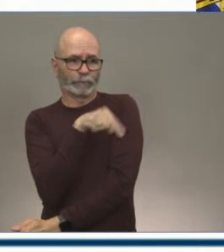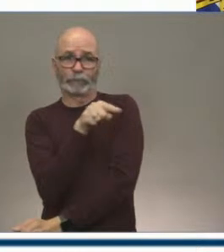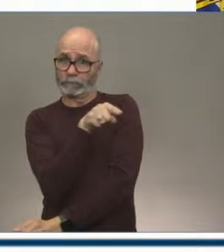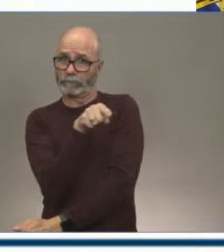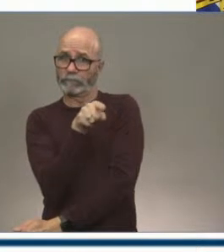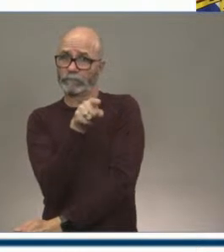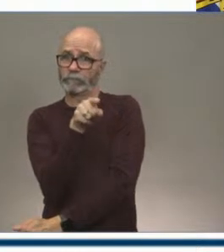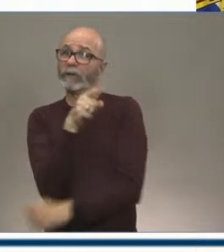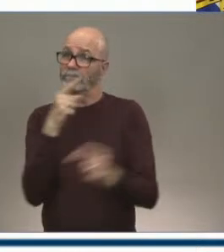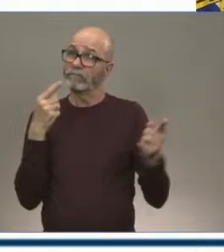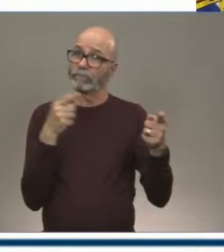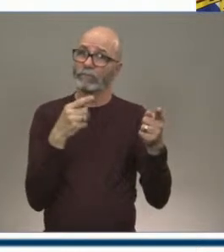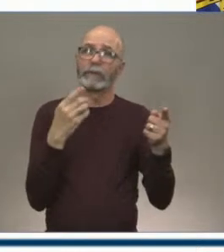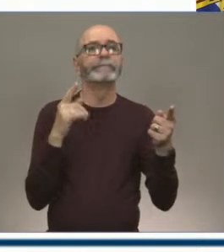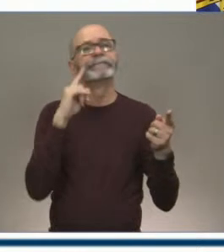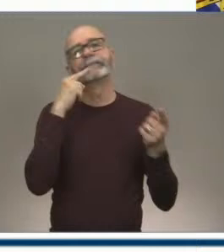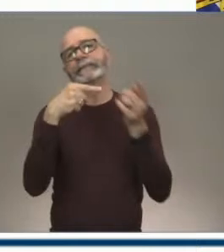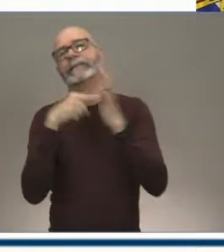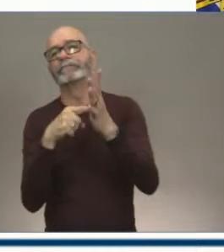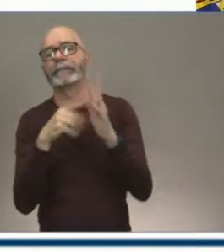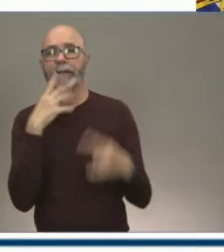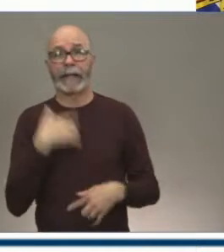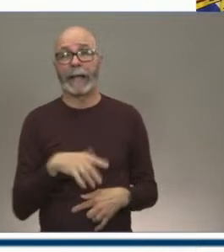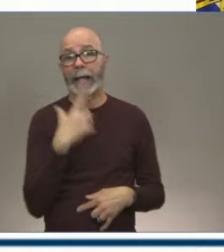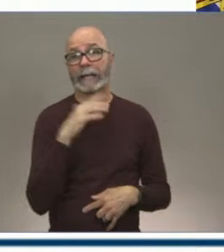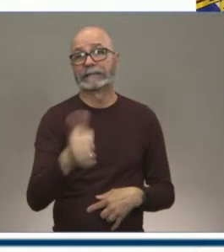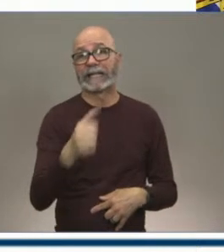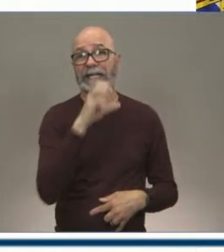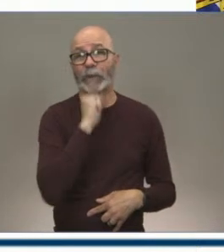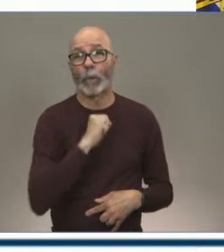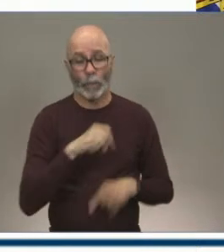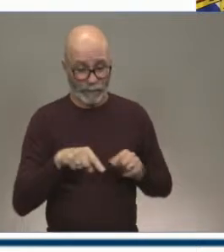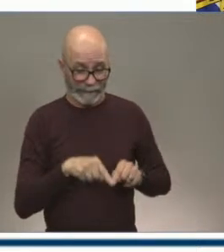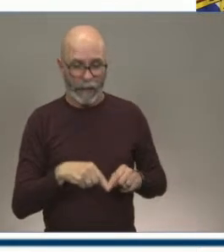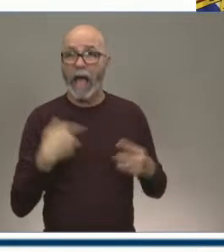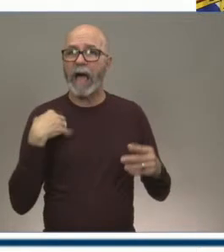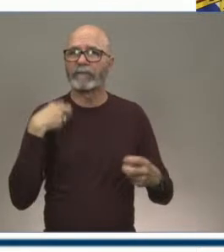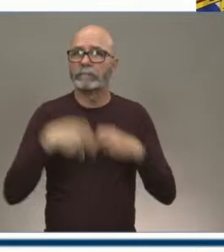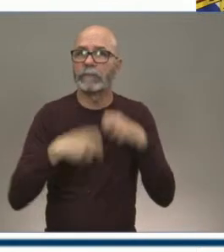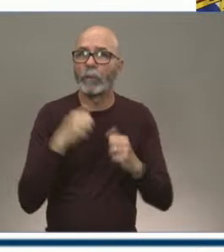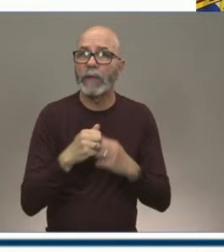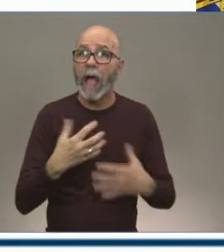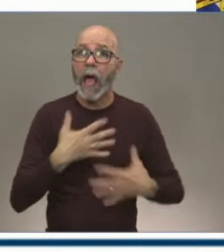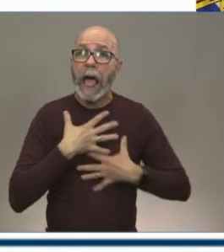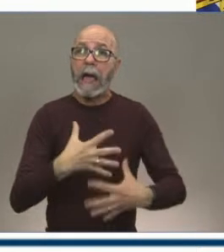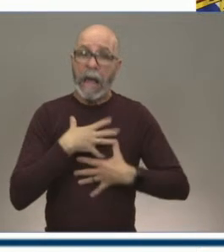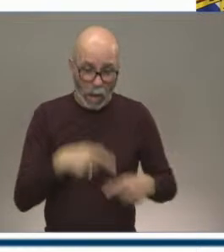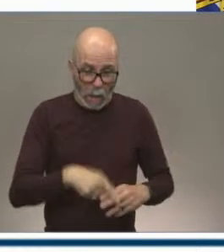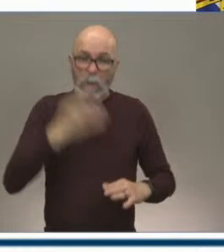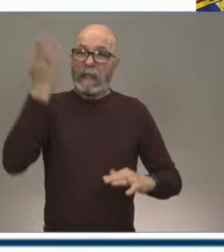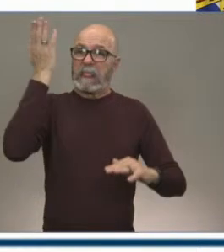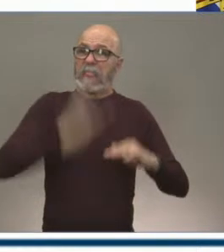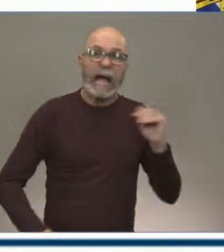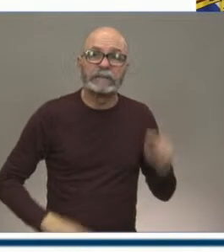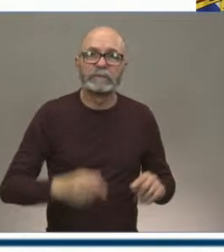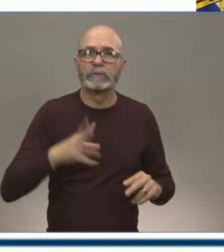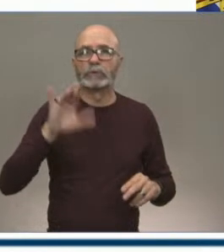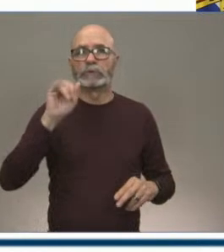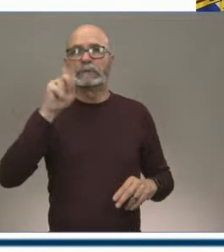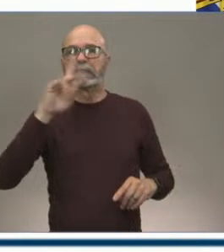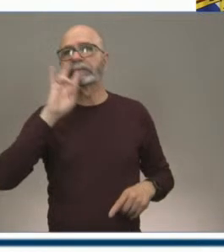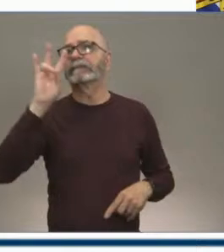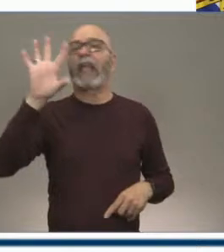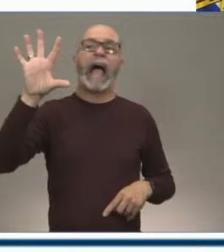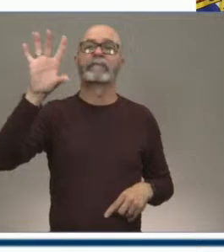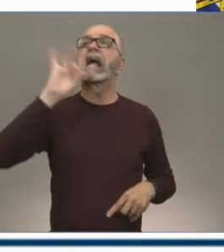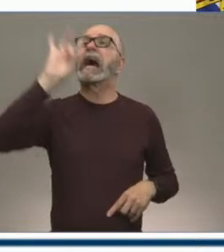a 10-year-old with serious asthma would be much more at risk than somebody who's in great shape at 75 or